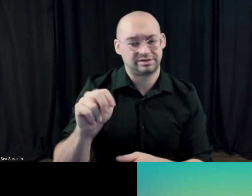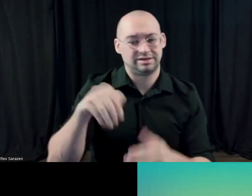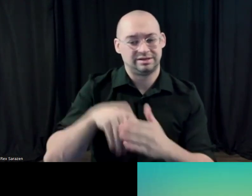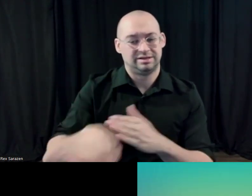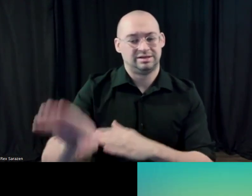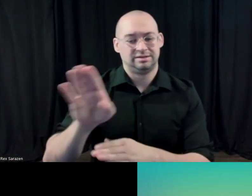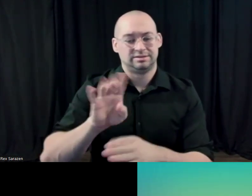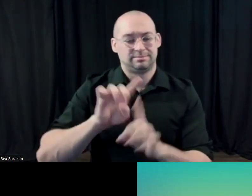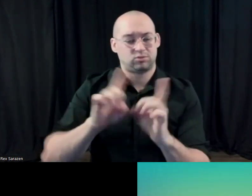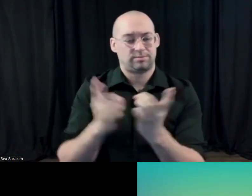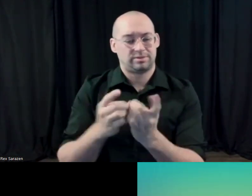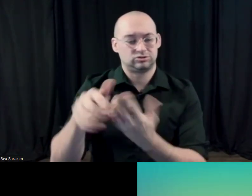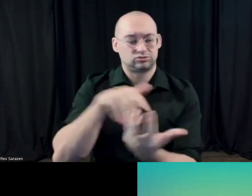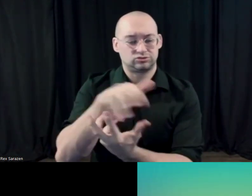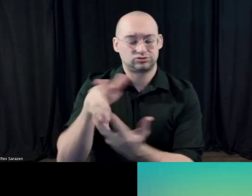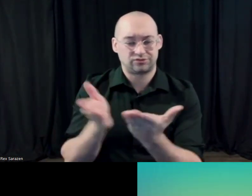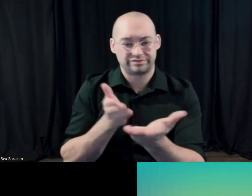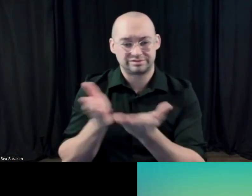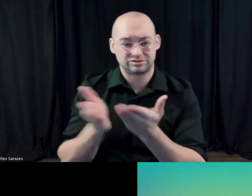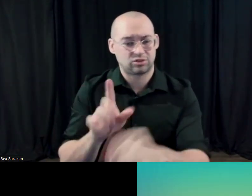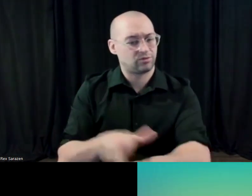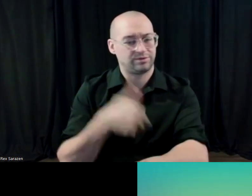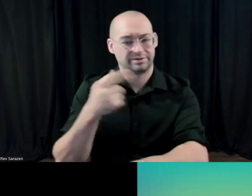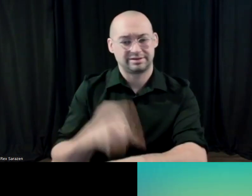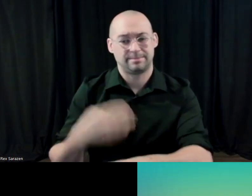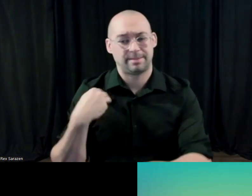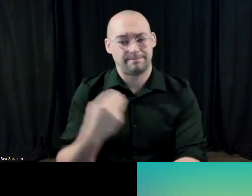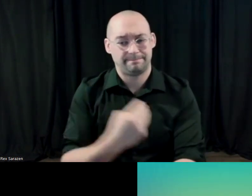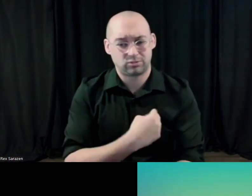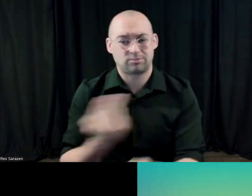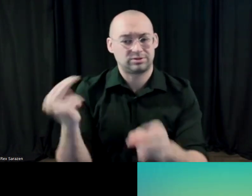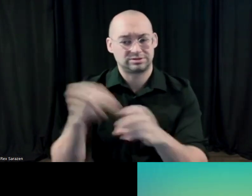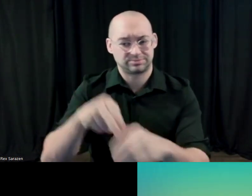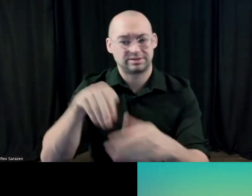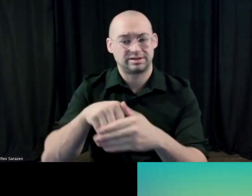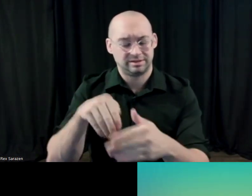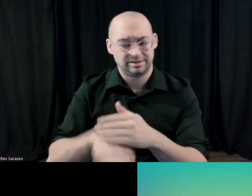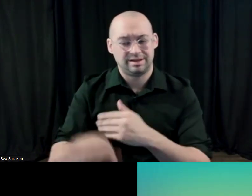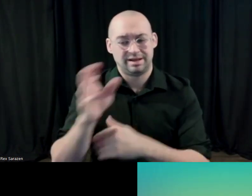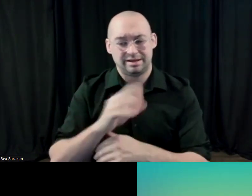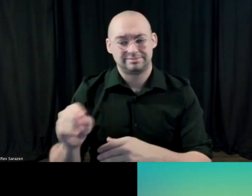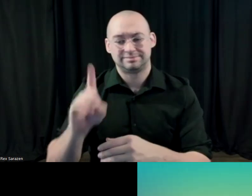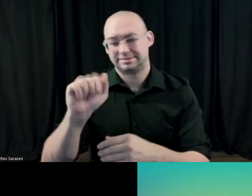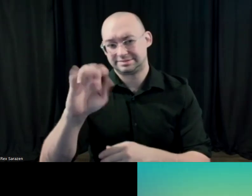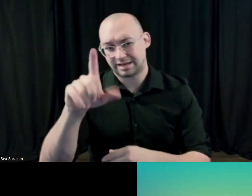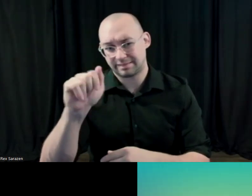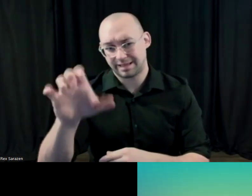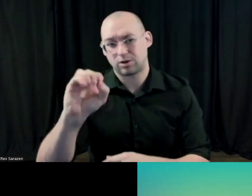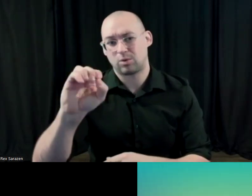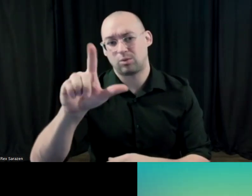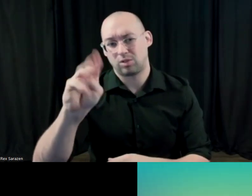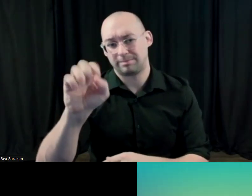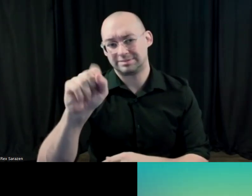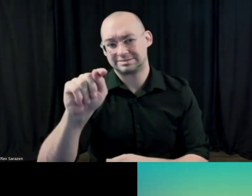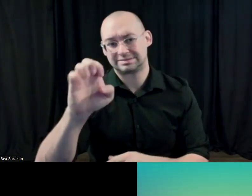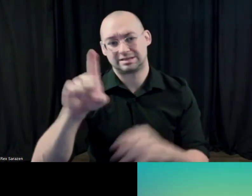longtime member, contributor, and participant in the DACLAC, and before that, the Olmsted Advisory Committee. Secretary Johnson, thank you